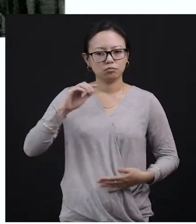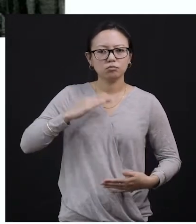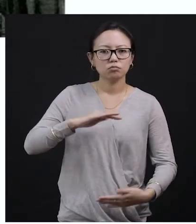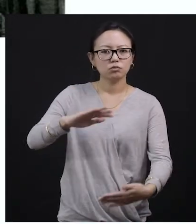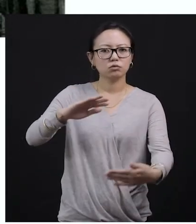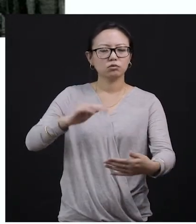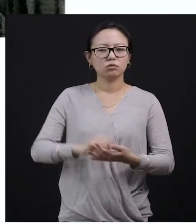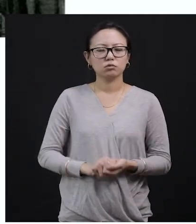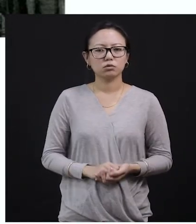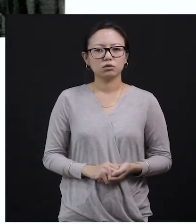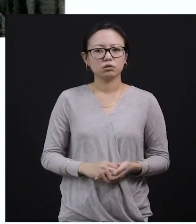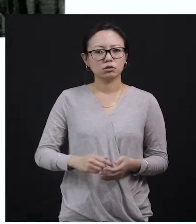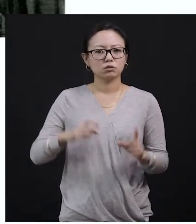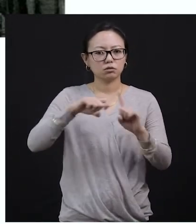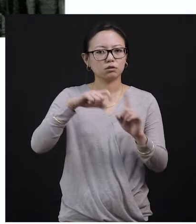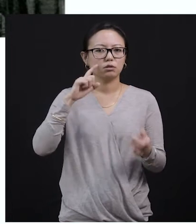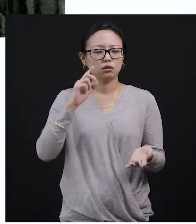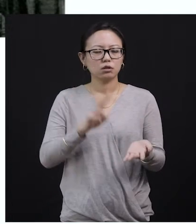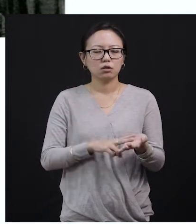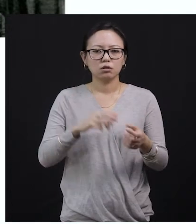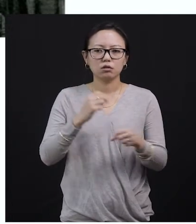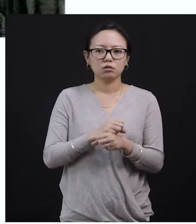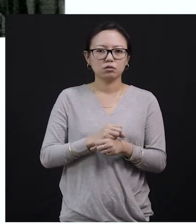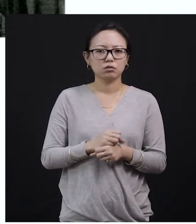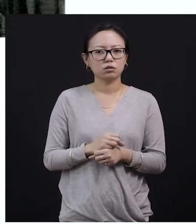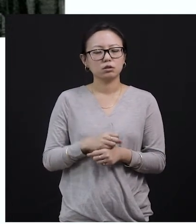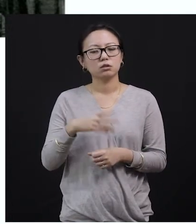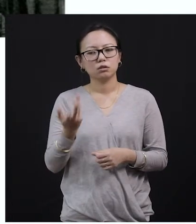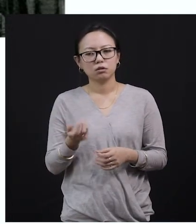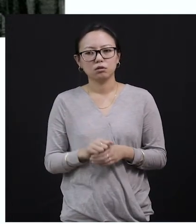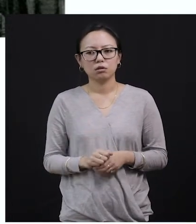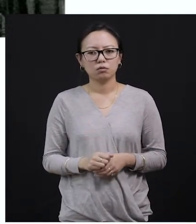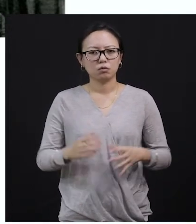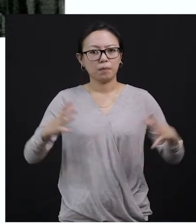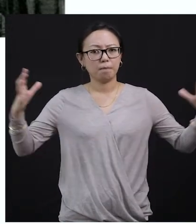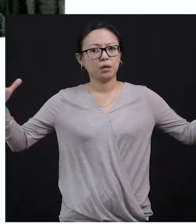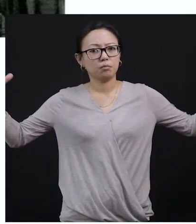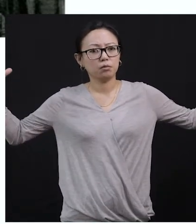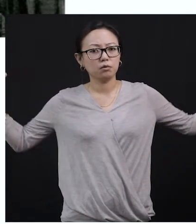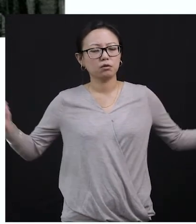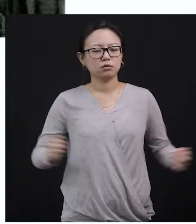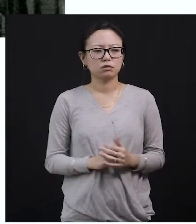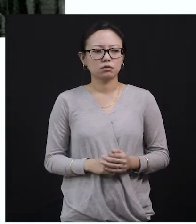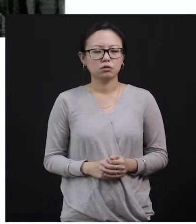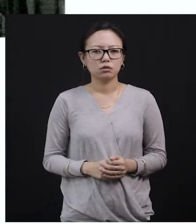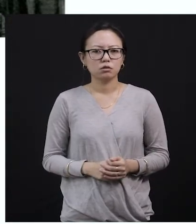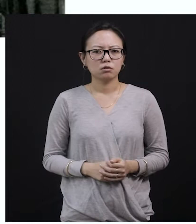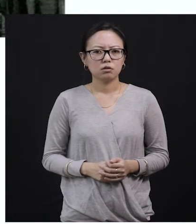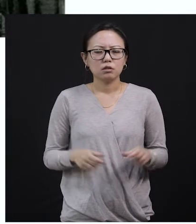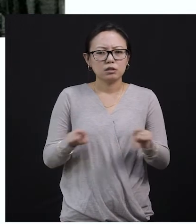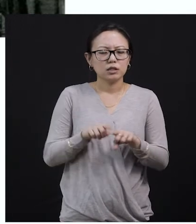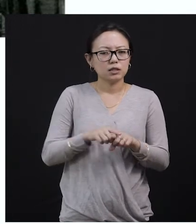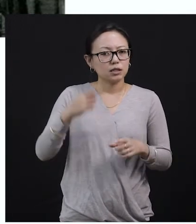right? Now, how he did that? He didn't apply the same idea like his father. For him, he used to go